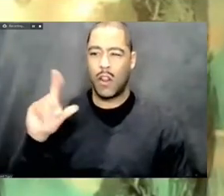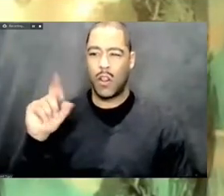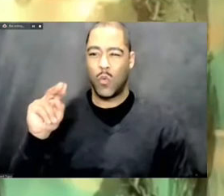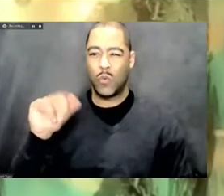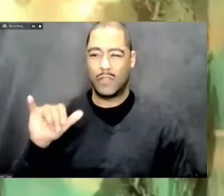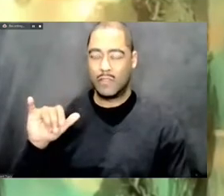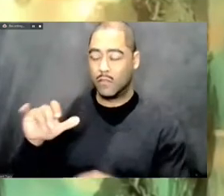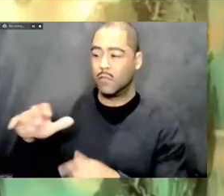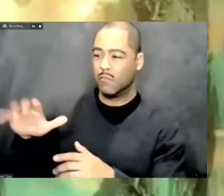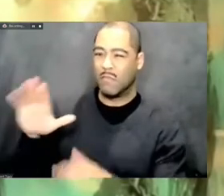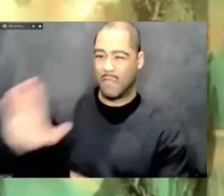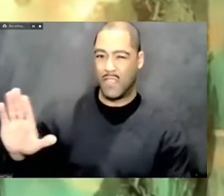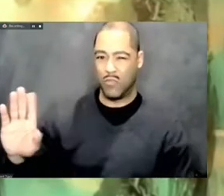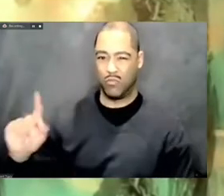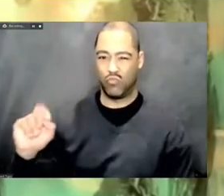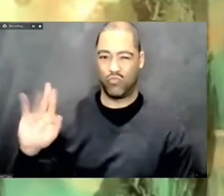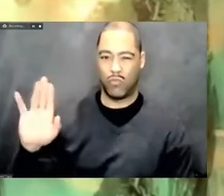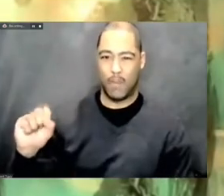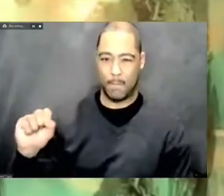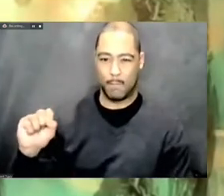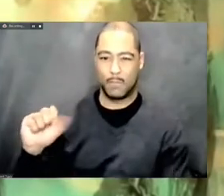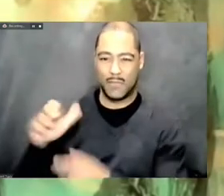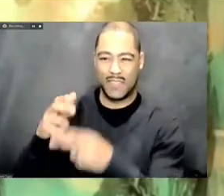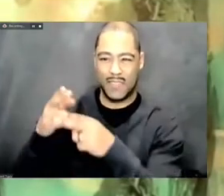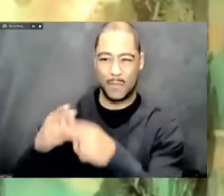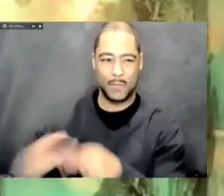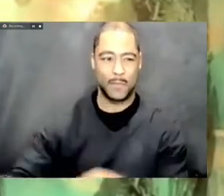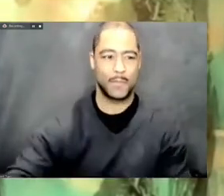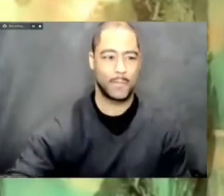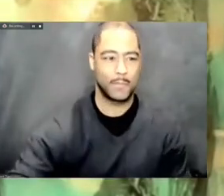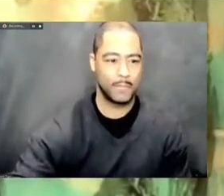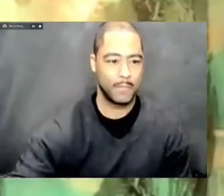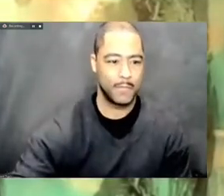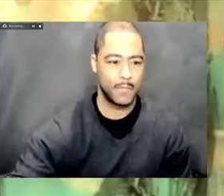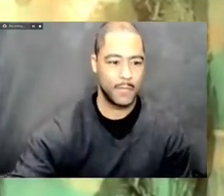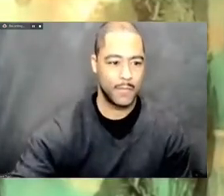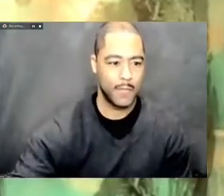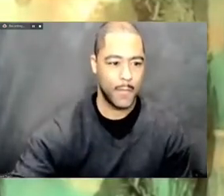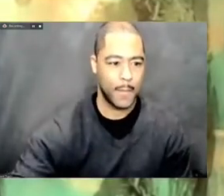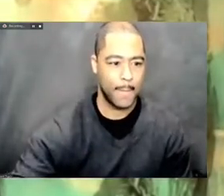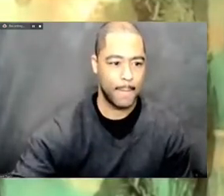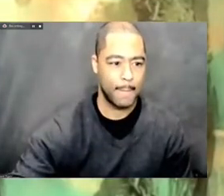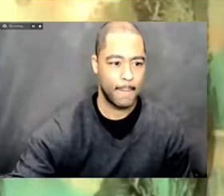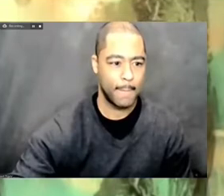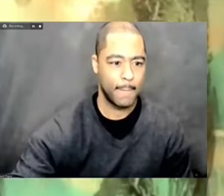the Utian and Penutian language.